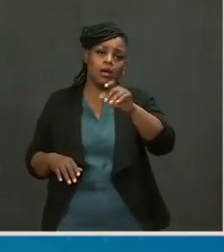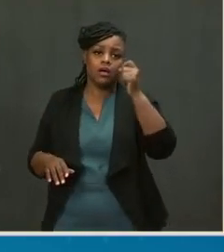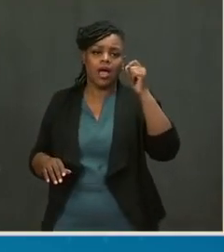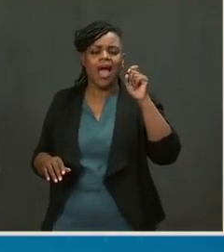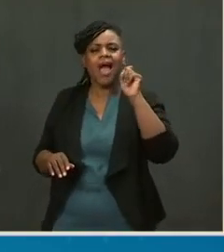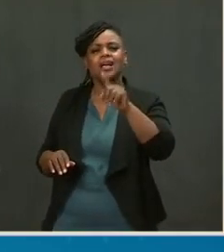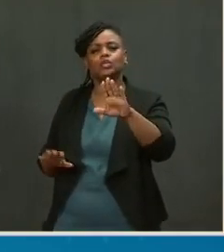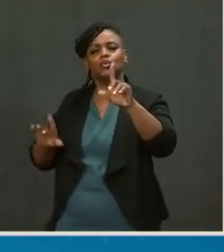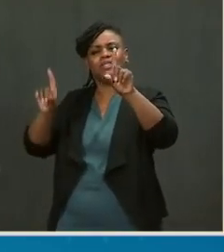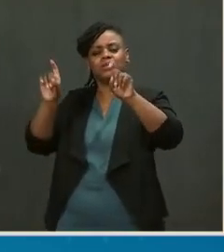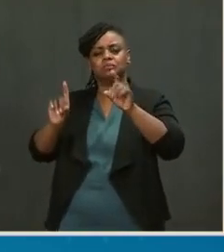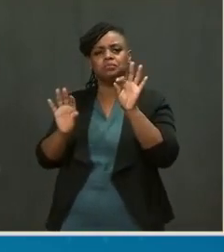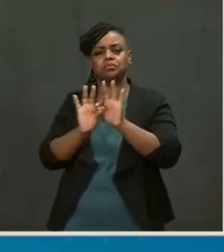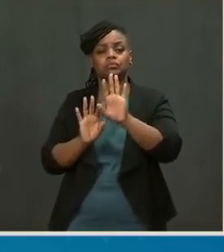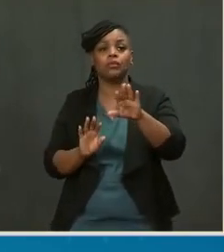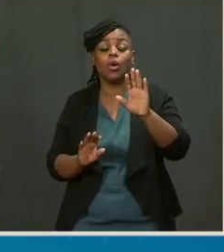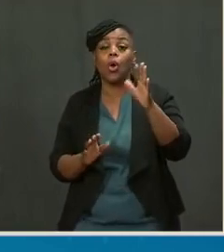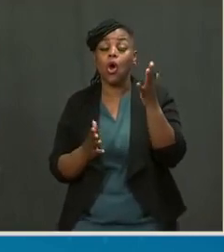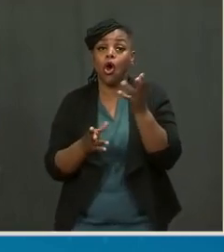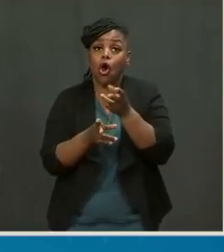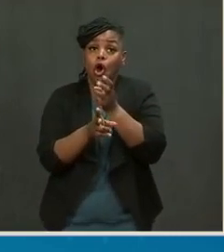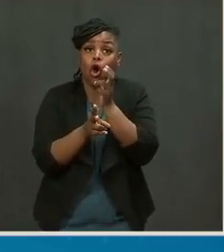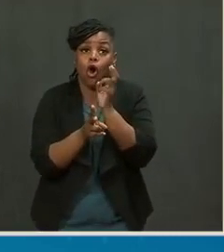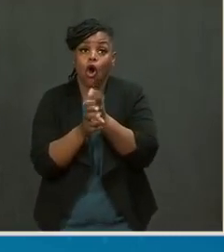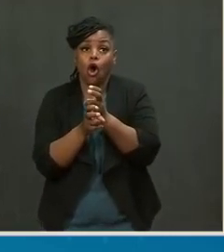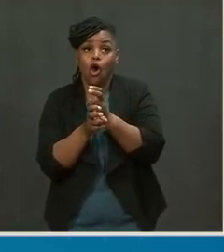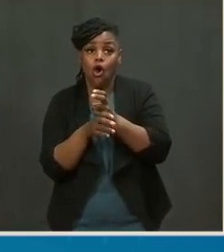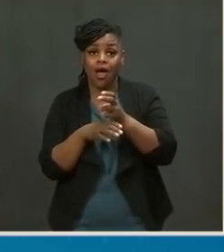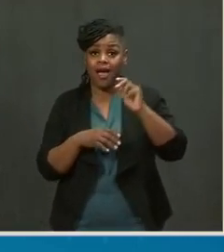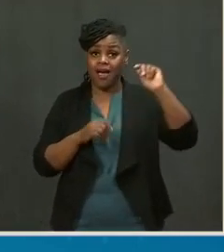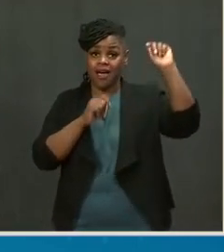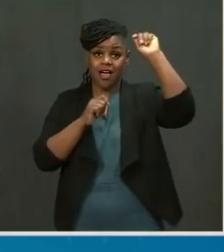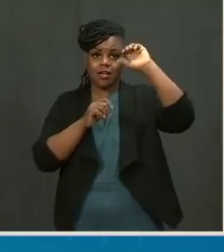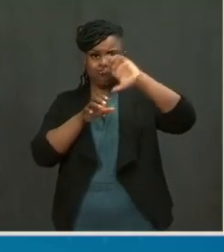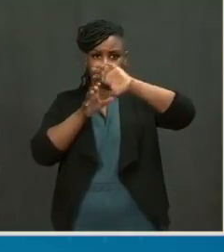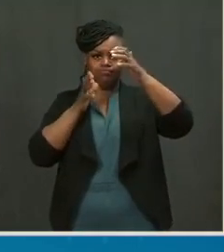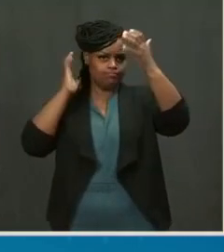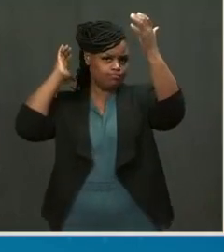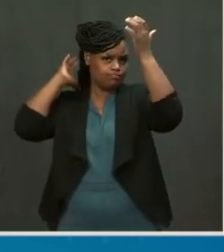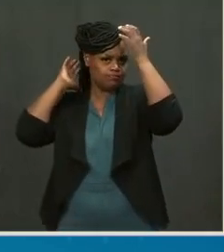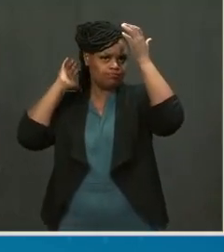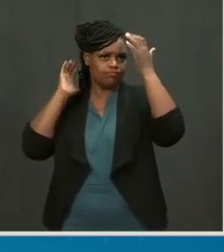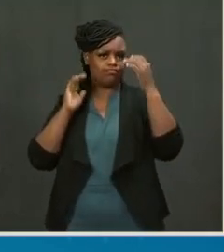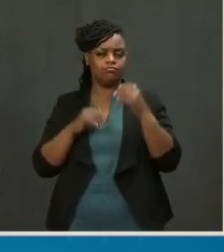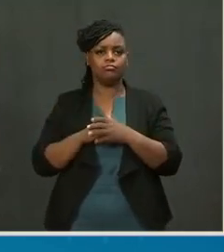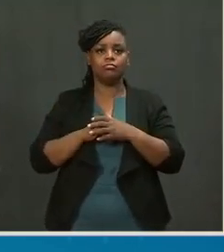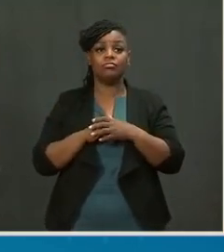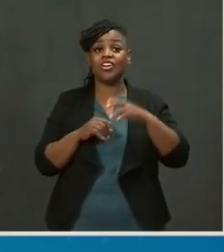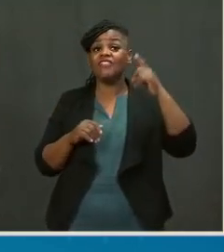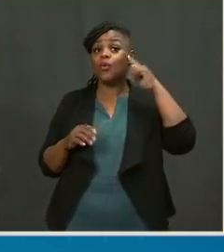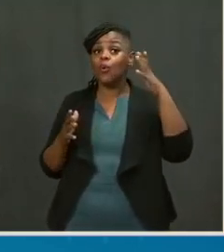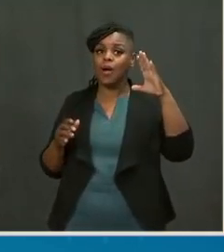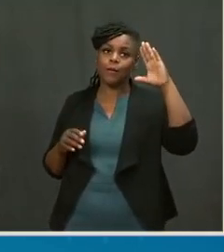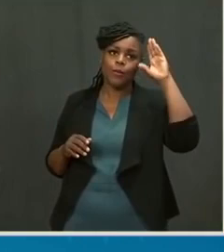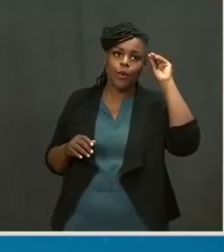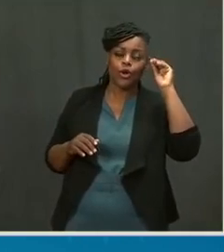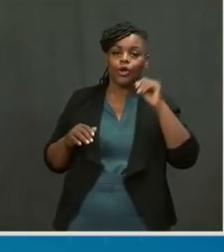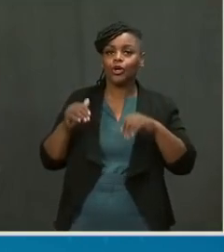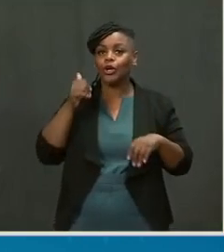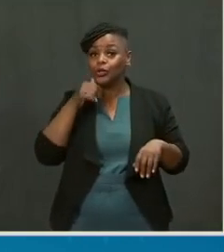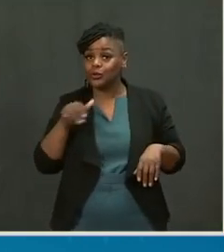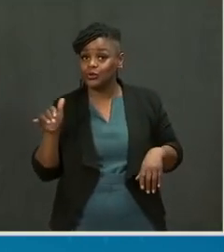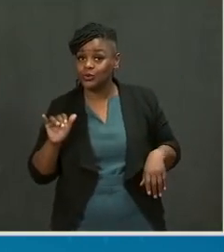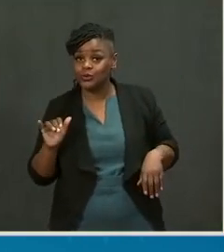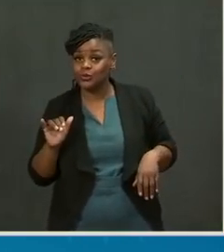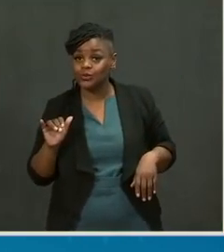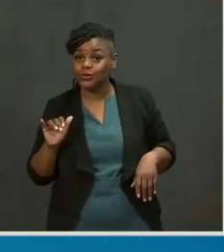hard hacks are actually unisex? How about that? So that makes the point, right, Annie Custer? That makes the